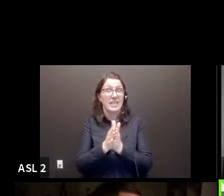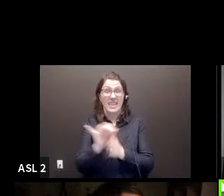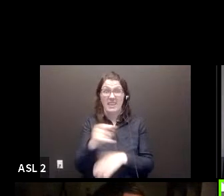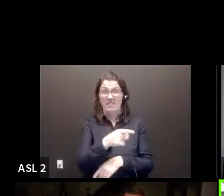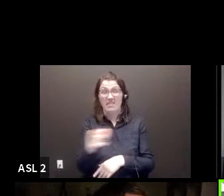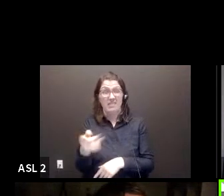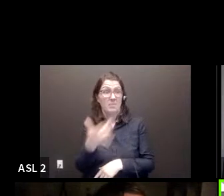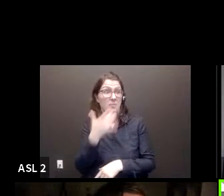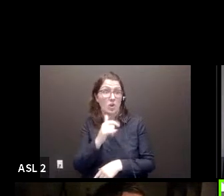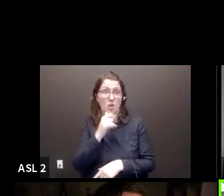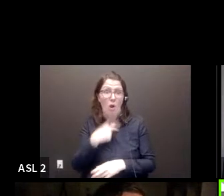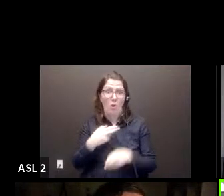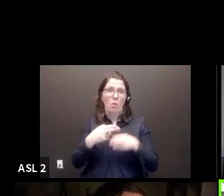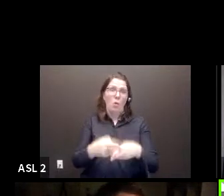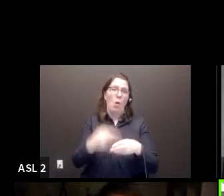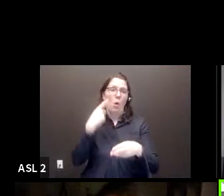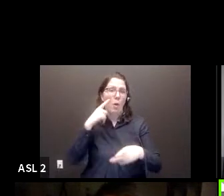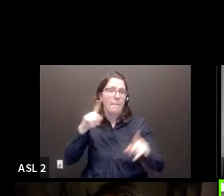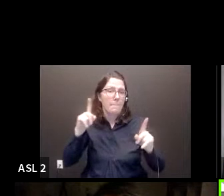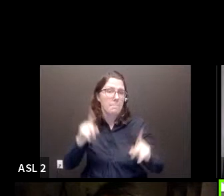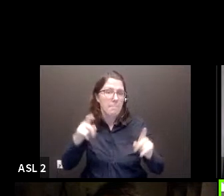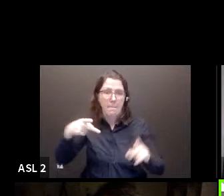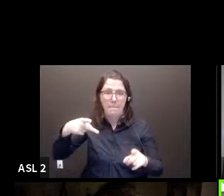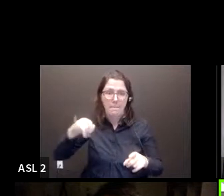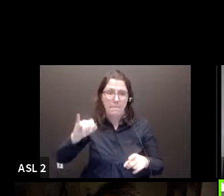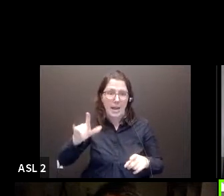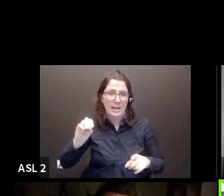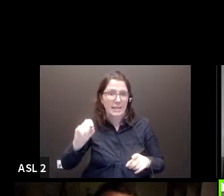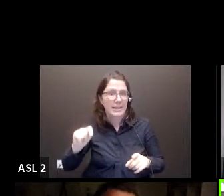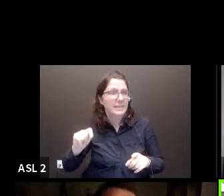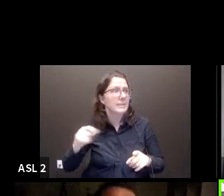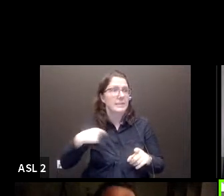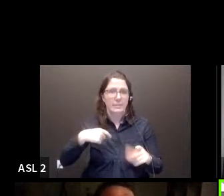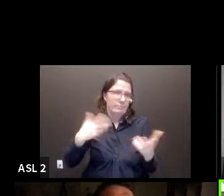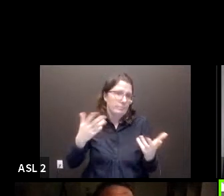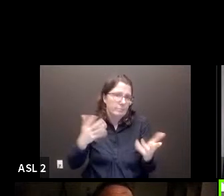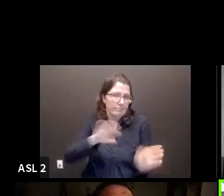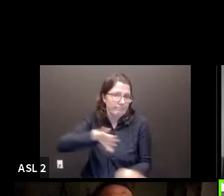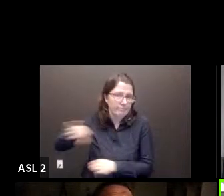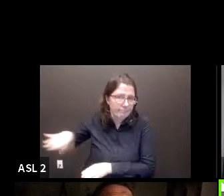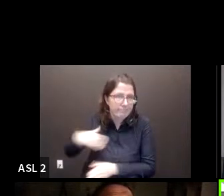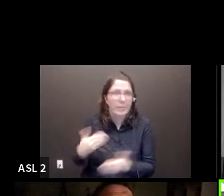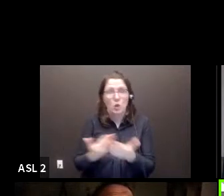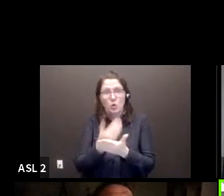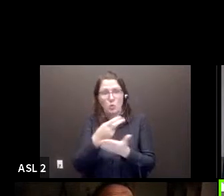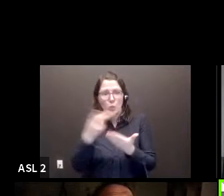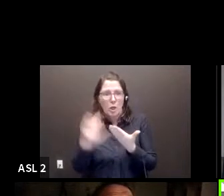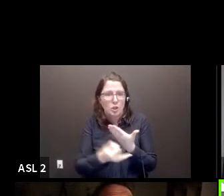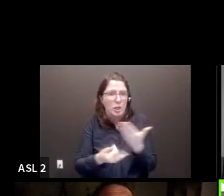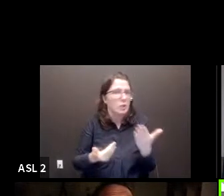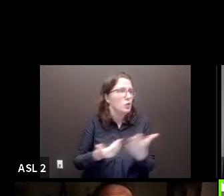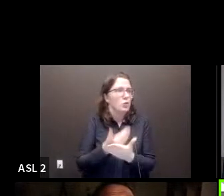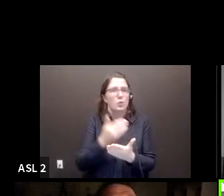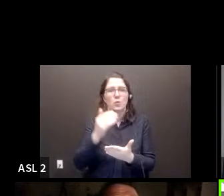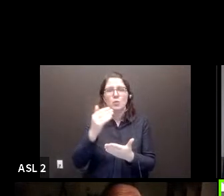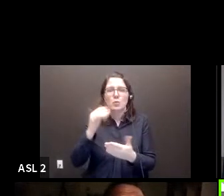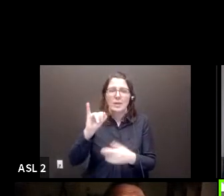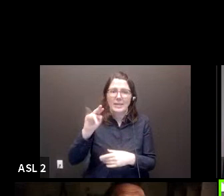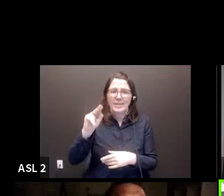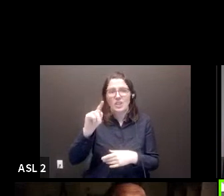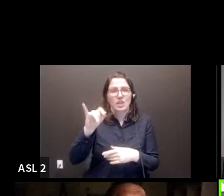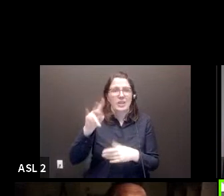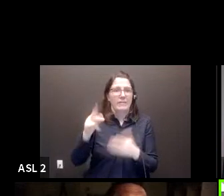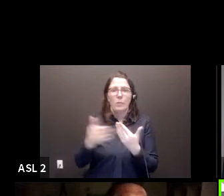new program some sort of new initiative whatever we want to call it um and we'd like to do it in as many different places as possible totally